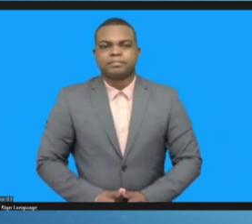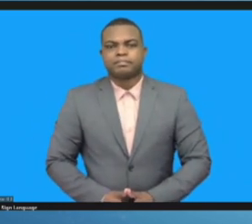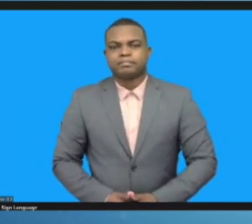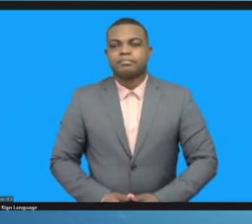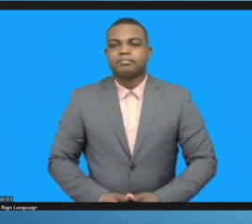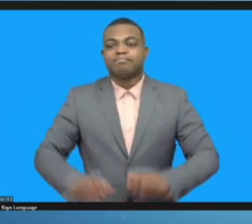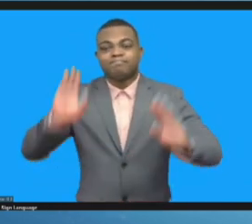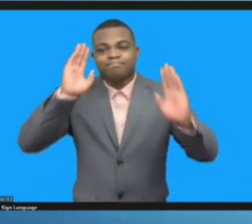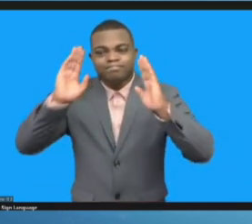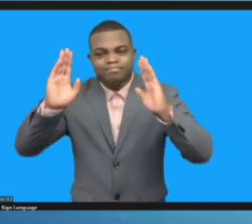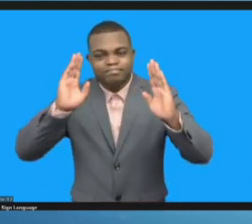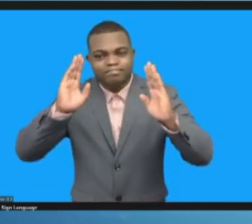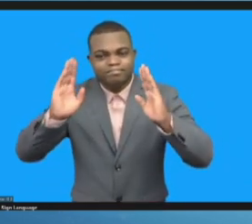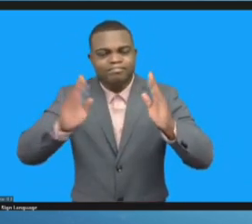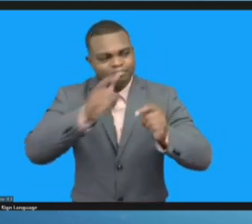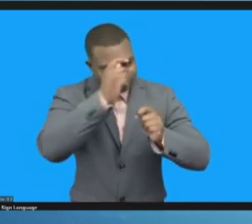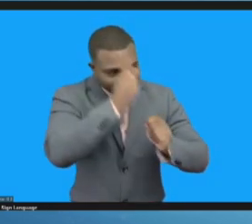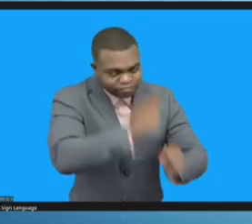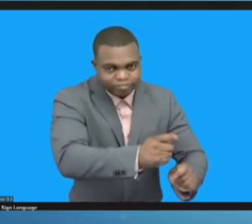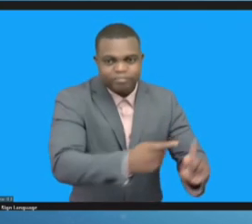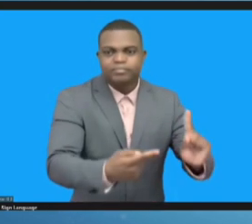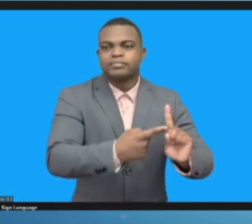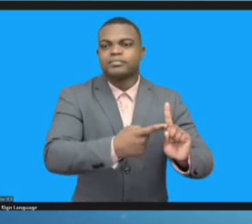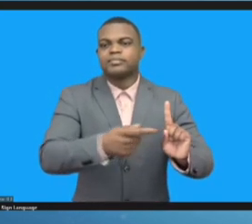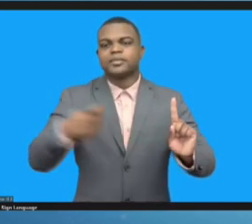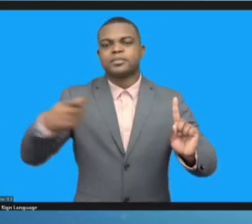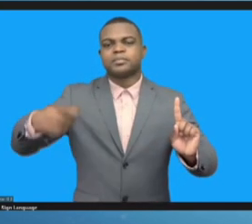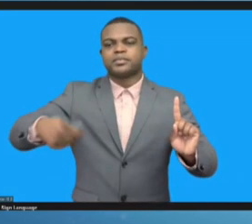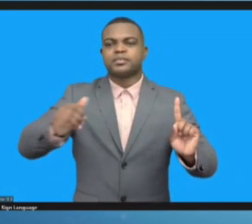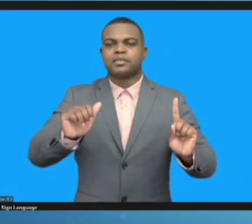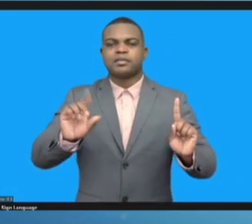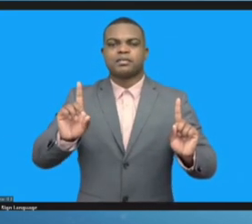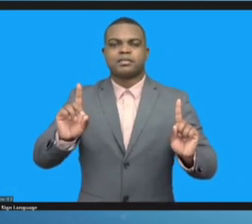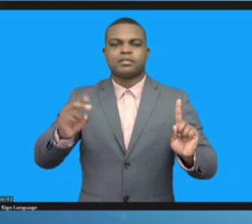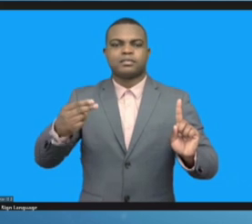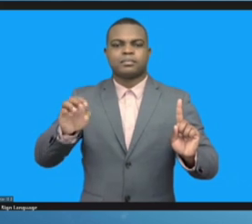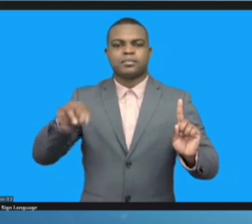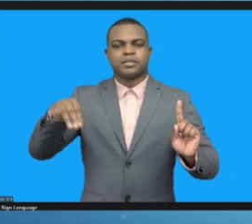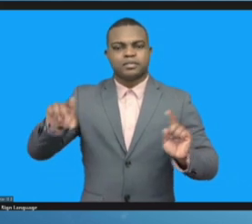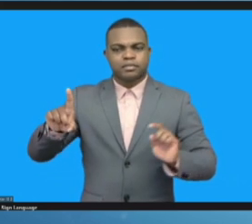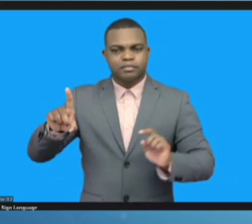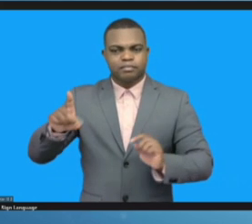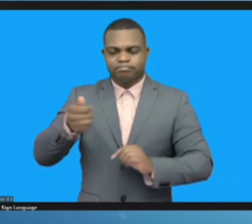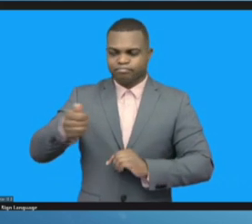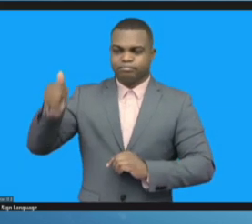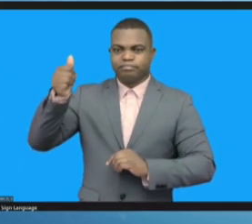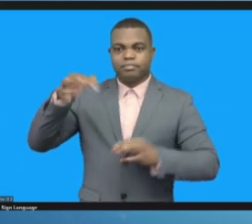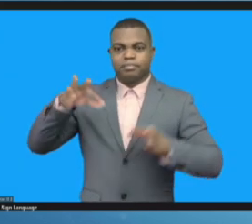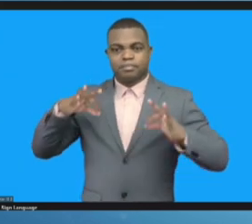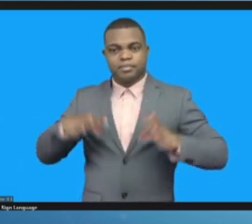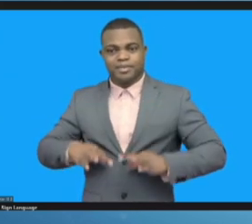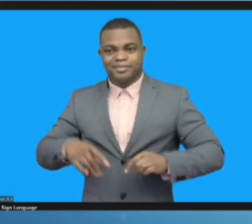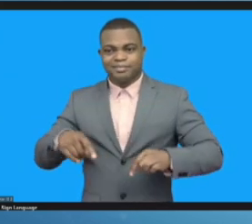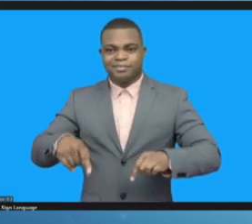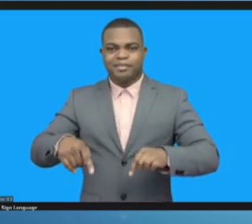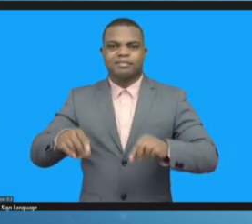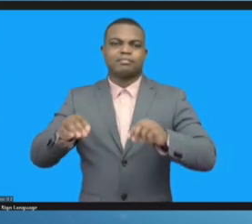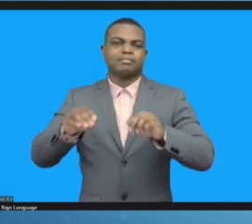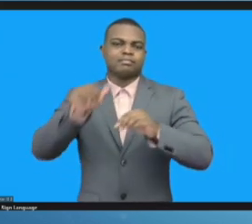Honorable Ministers, Your Excellency Lee Yuan, UN Undersecretary General for Economic and Social